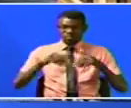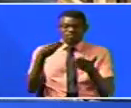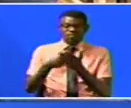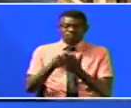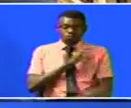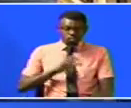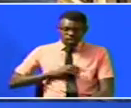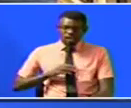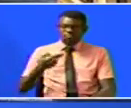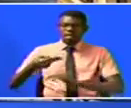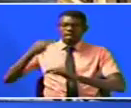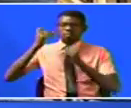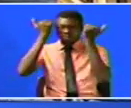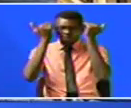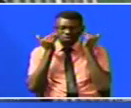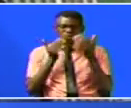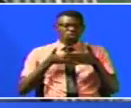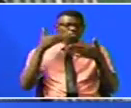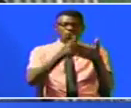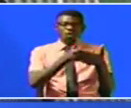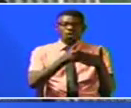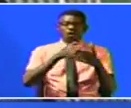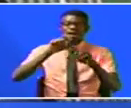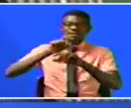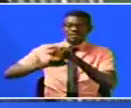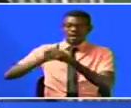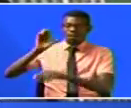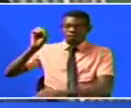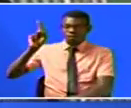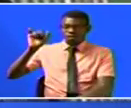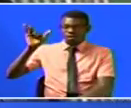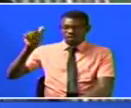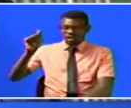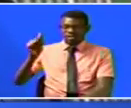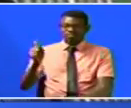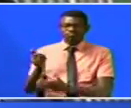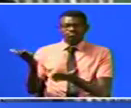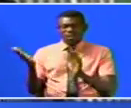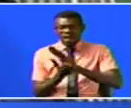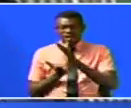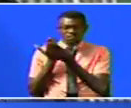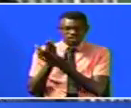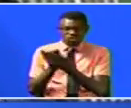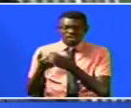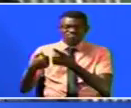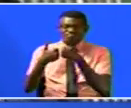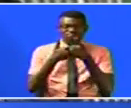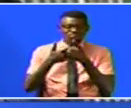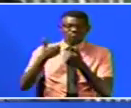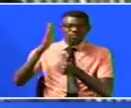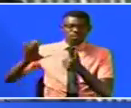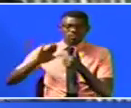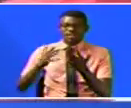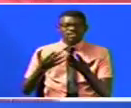the High Court blocked the proceedings after activist Okiya Omutata filed a petition challenging Parliament's powers to debate